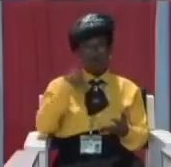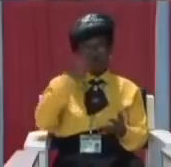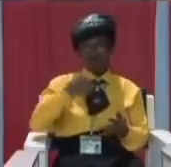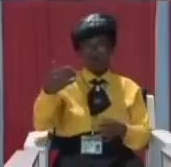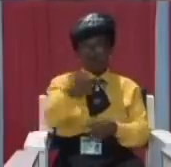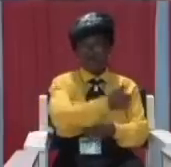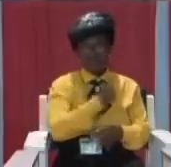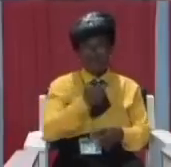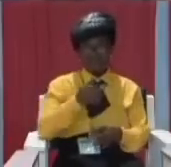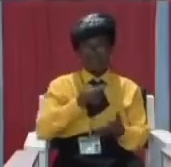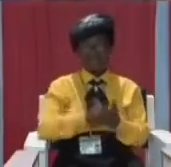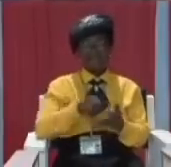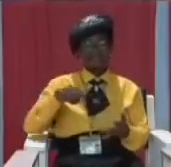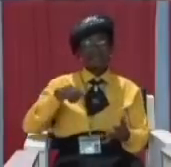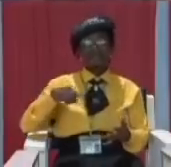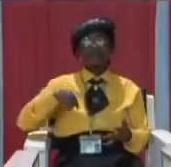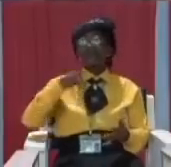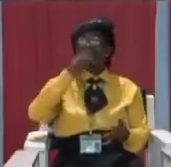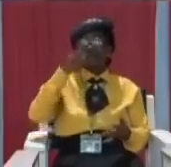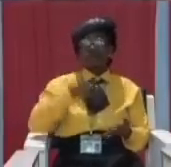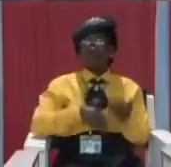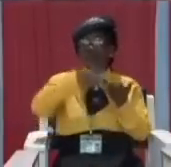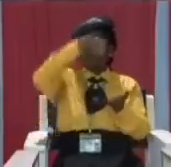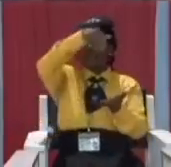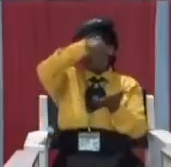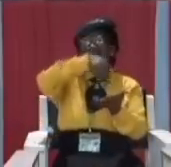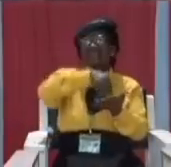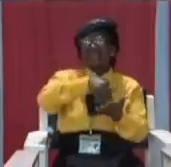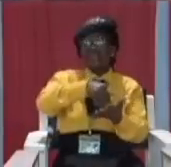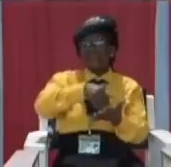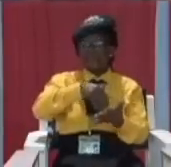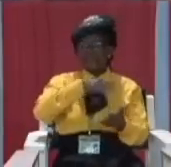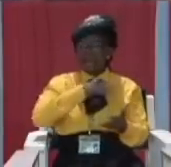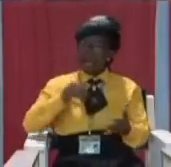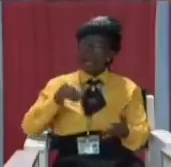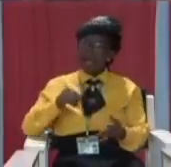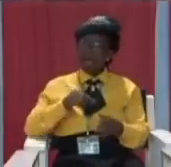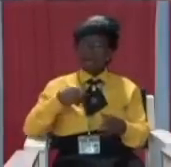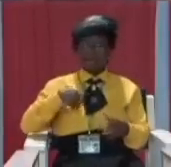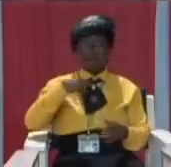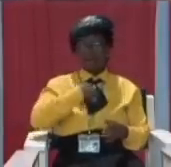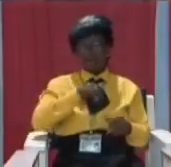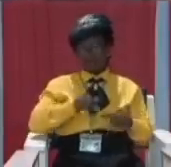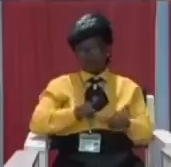and we are persistently doing things contrary to the will of God.